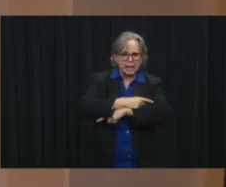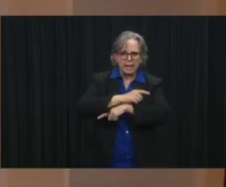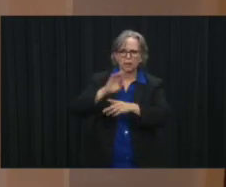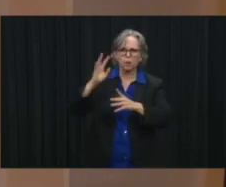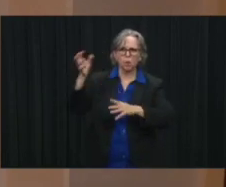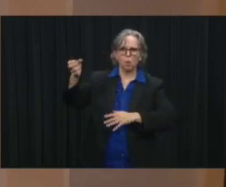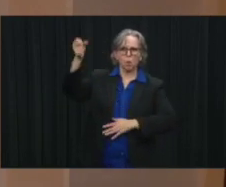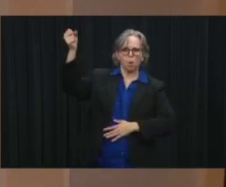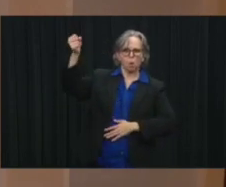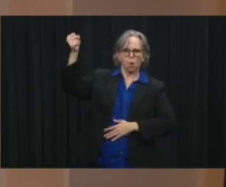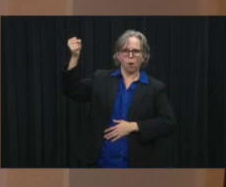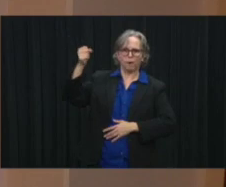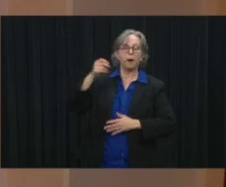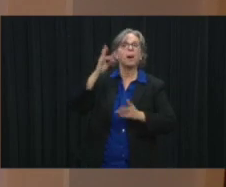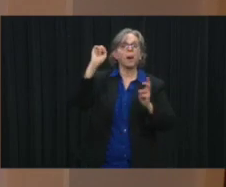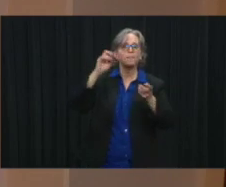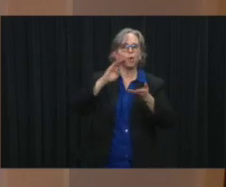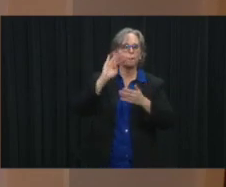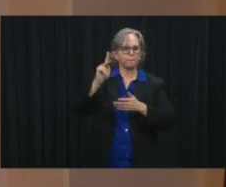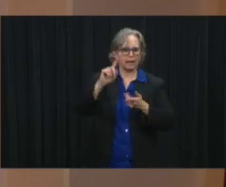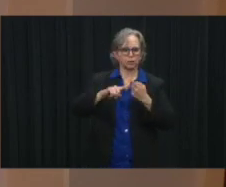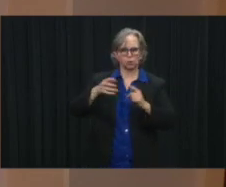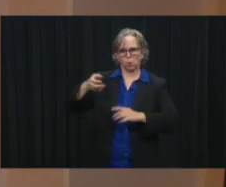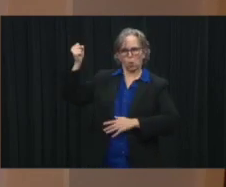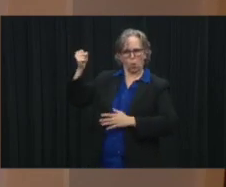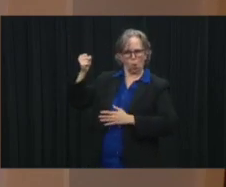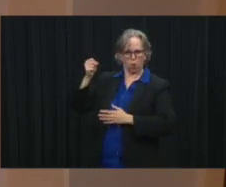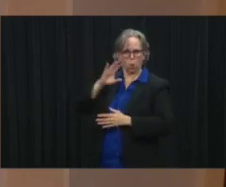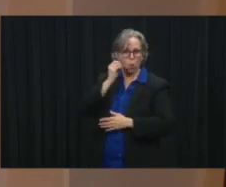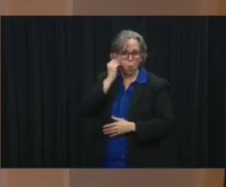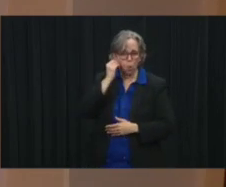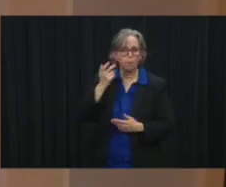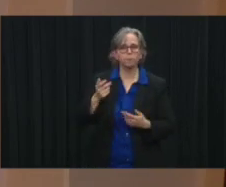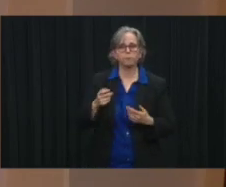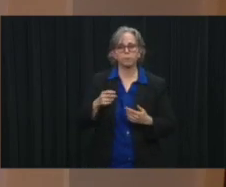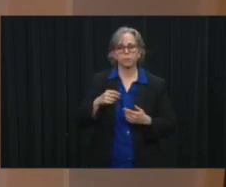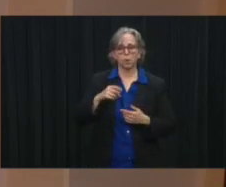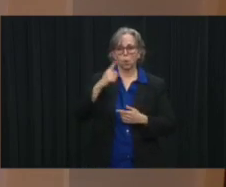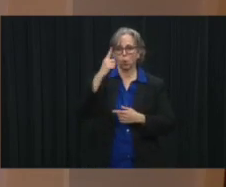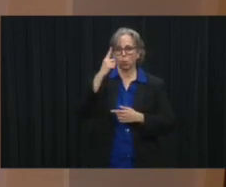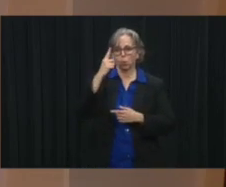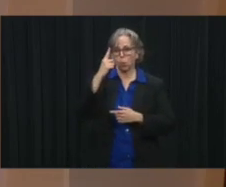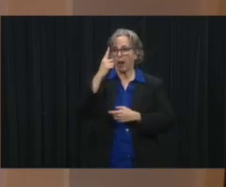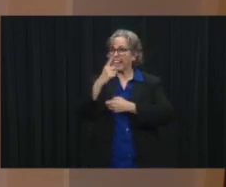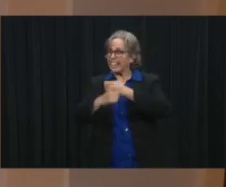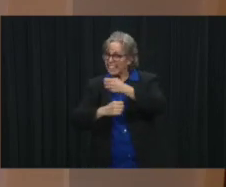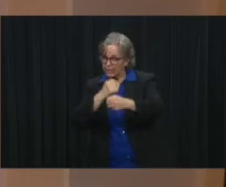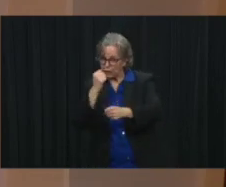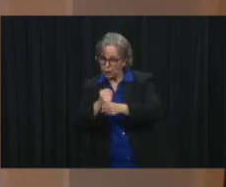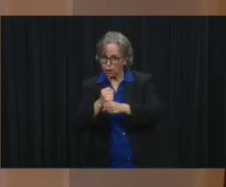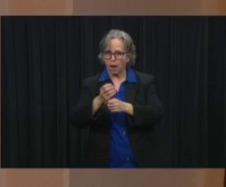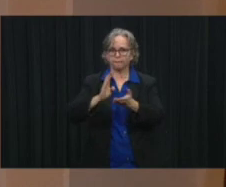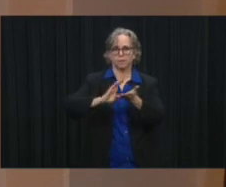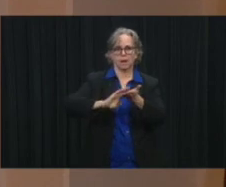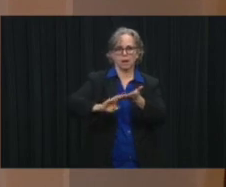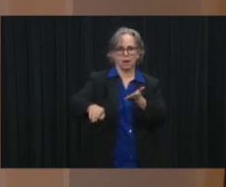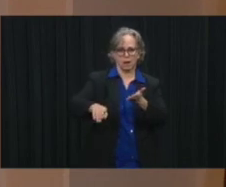and a 12-month forbearance, but we also have commercial real estate issues. I was talking this